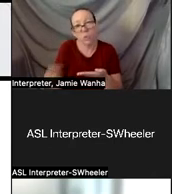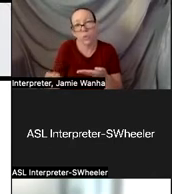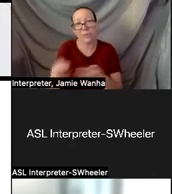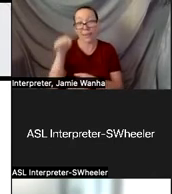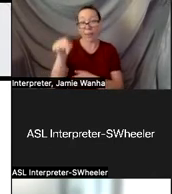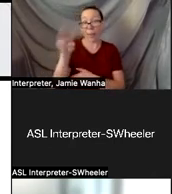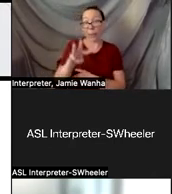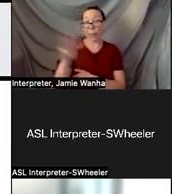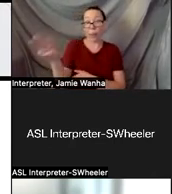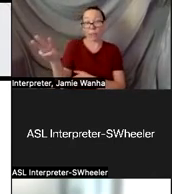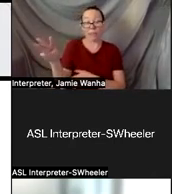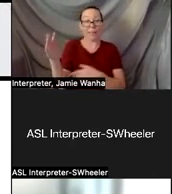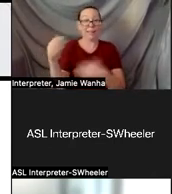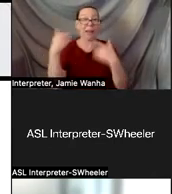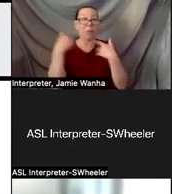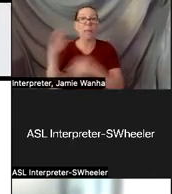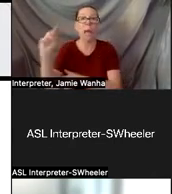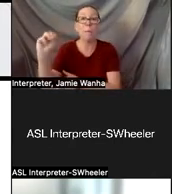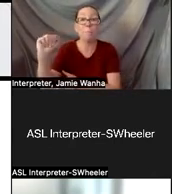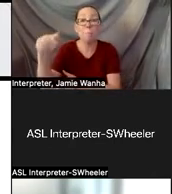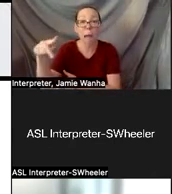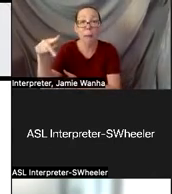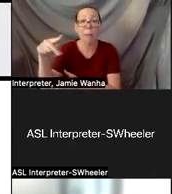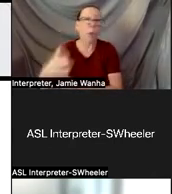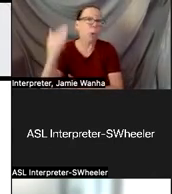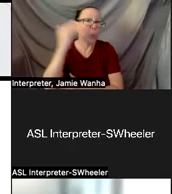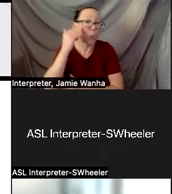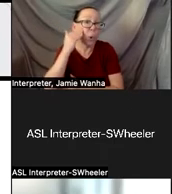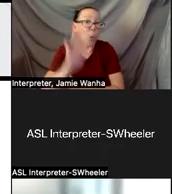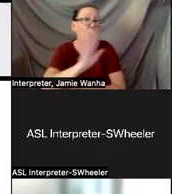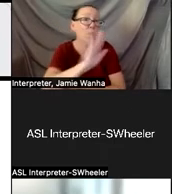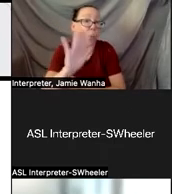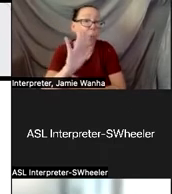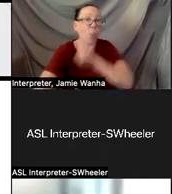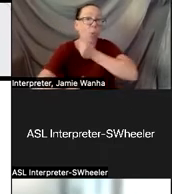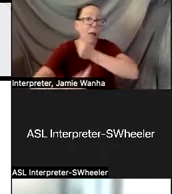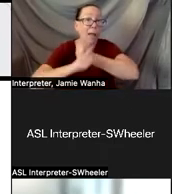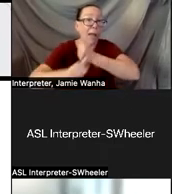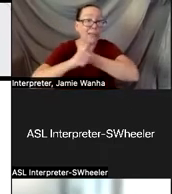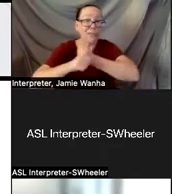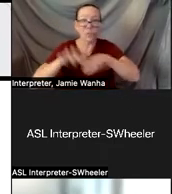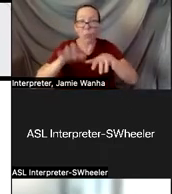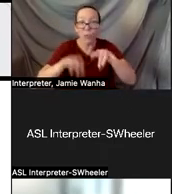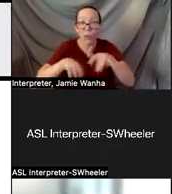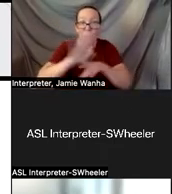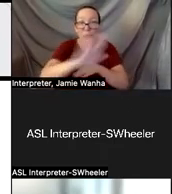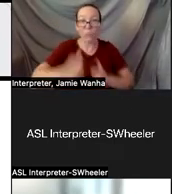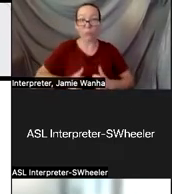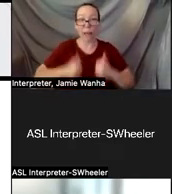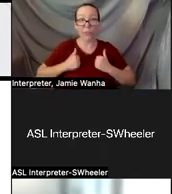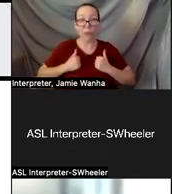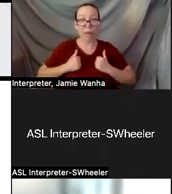a Know Your Hazards map tool. If you type in your address, You can find out what your